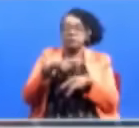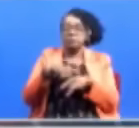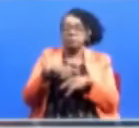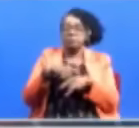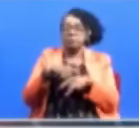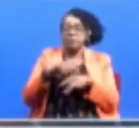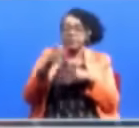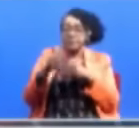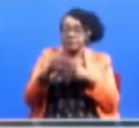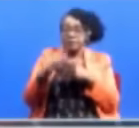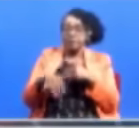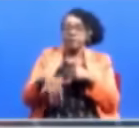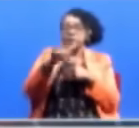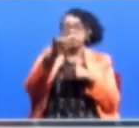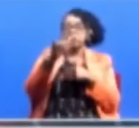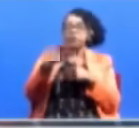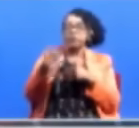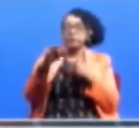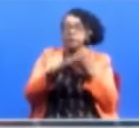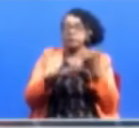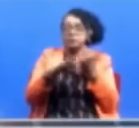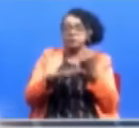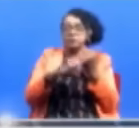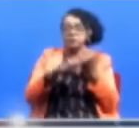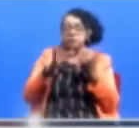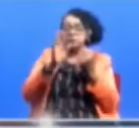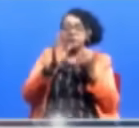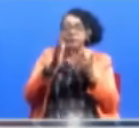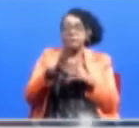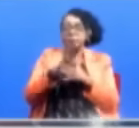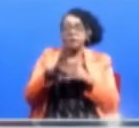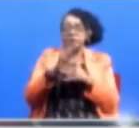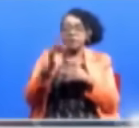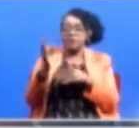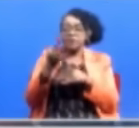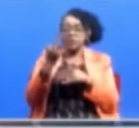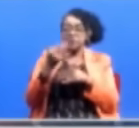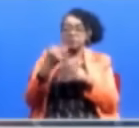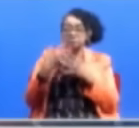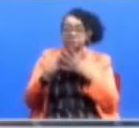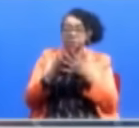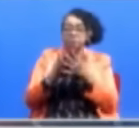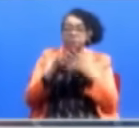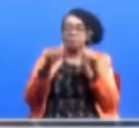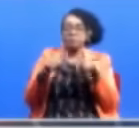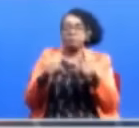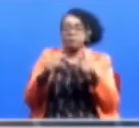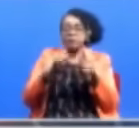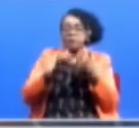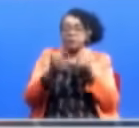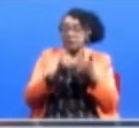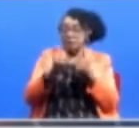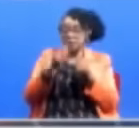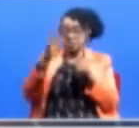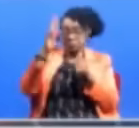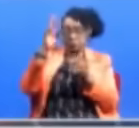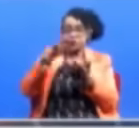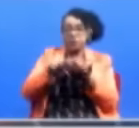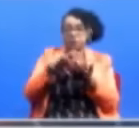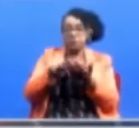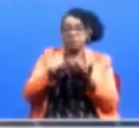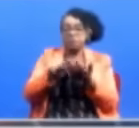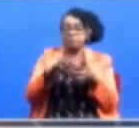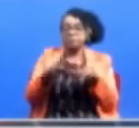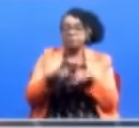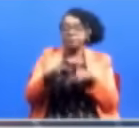just about to fly out of the country and is among the three currently being held here at the Kasarani police station.